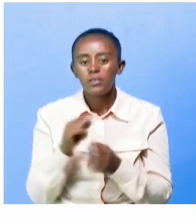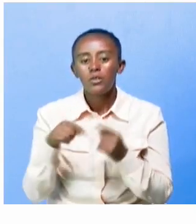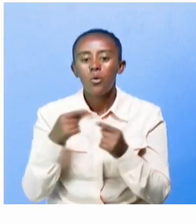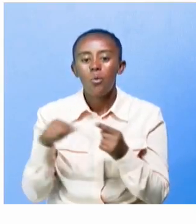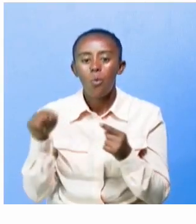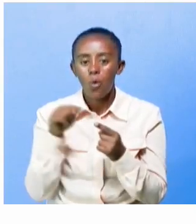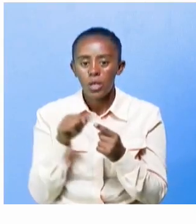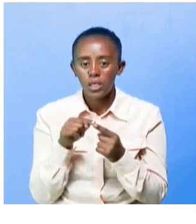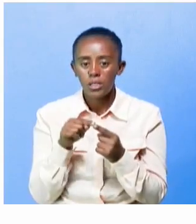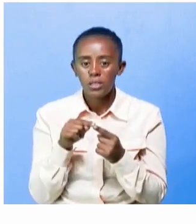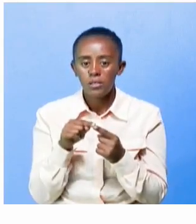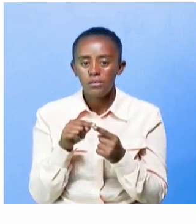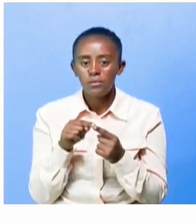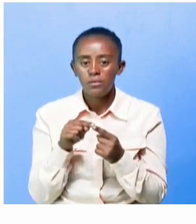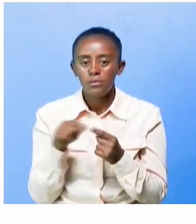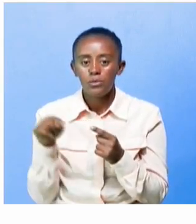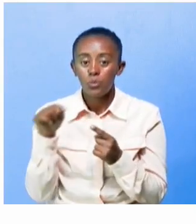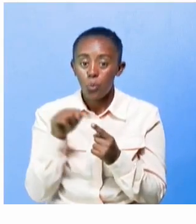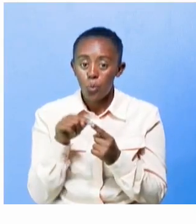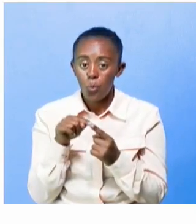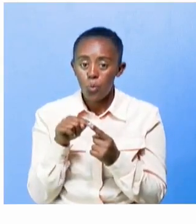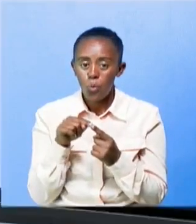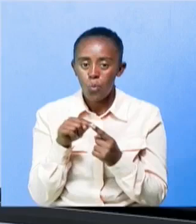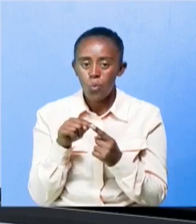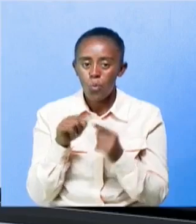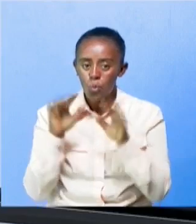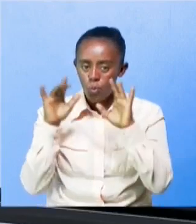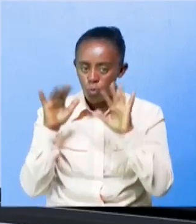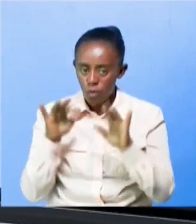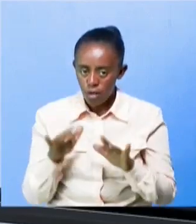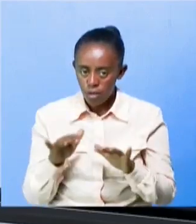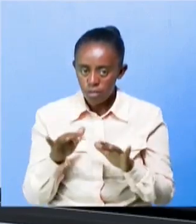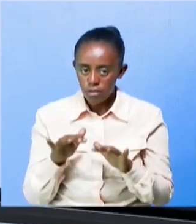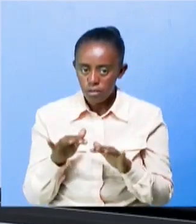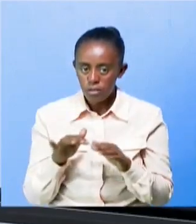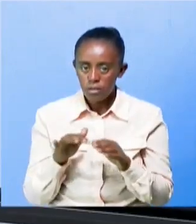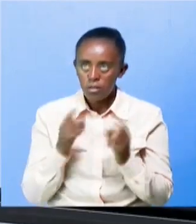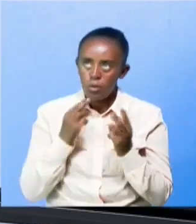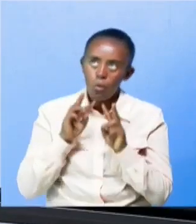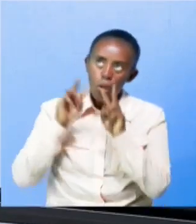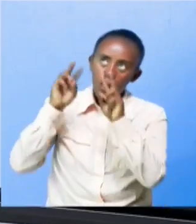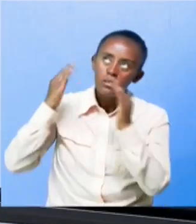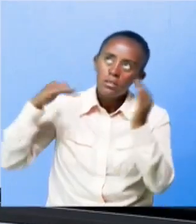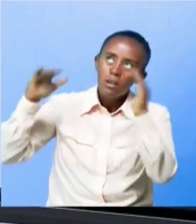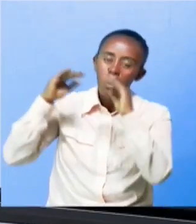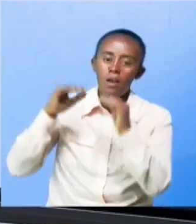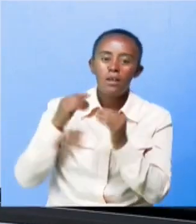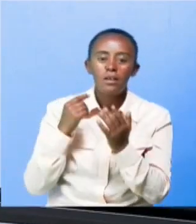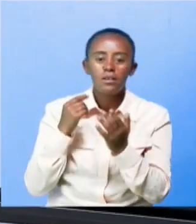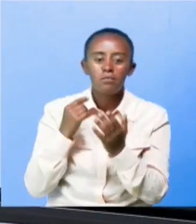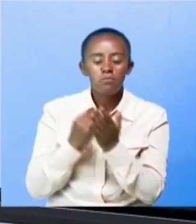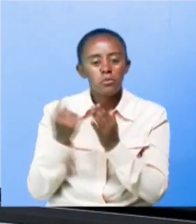going to rain. Look at the sky. It's going to rain.